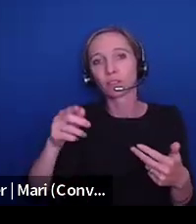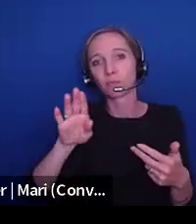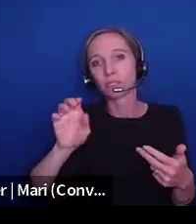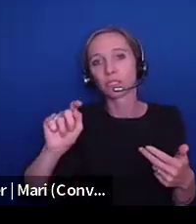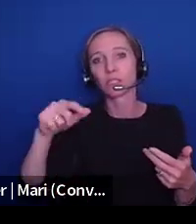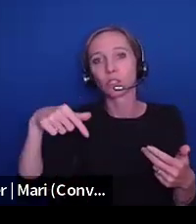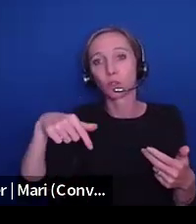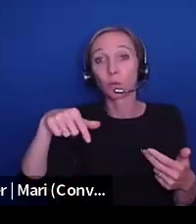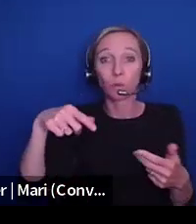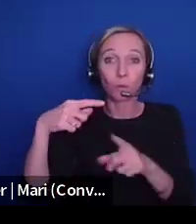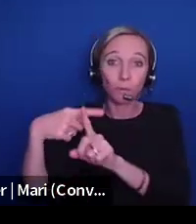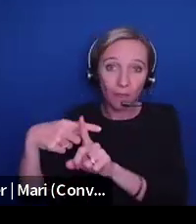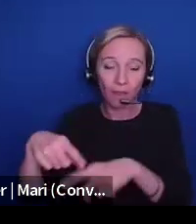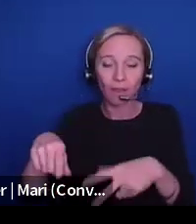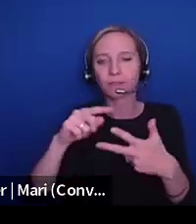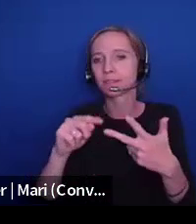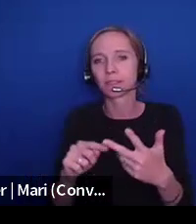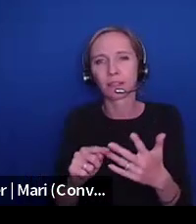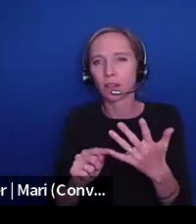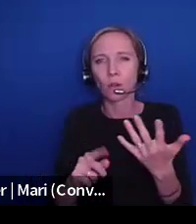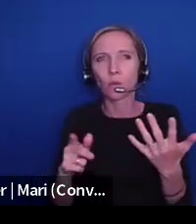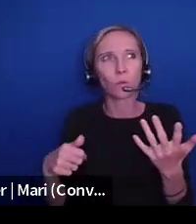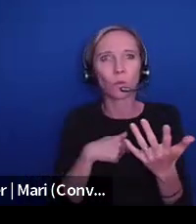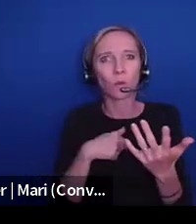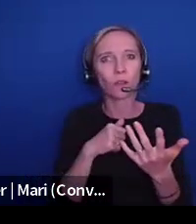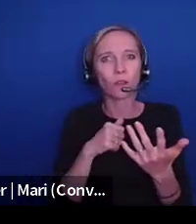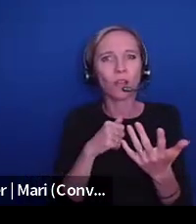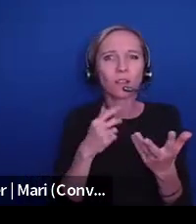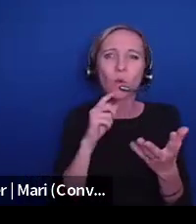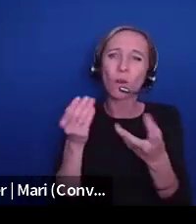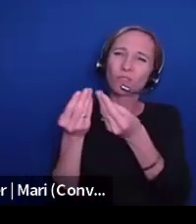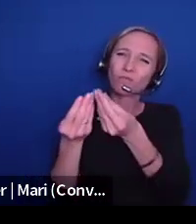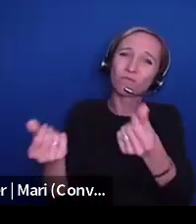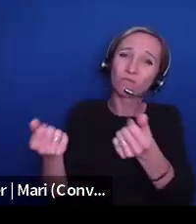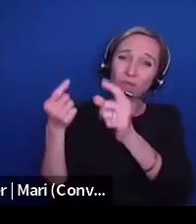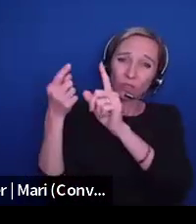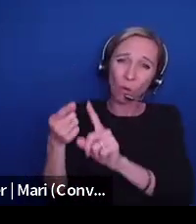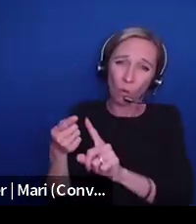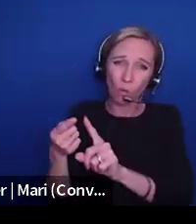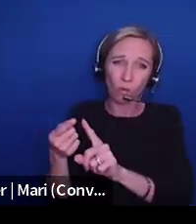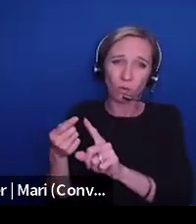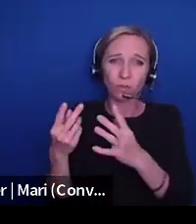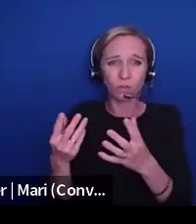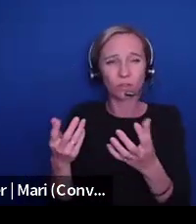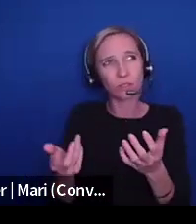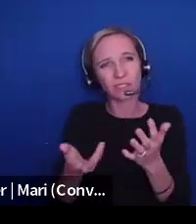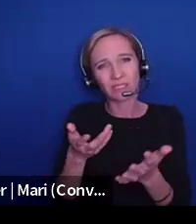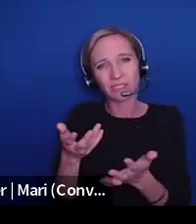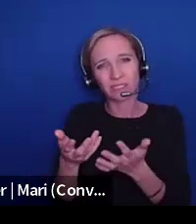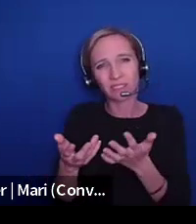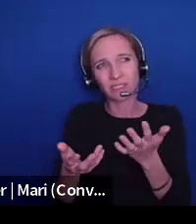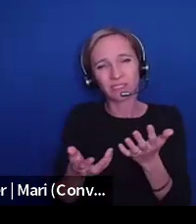plus. So this is not, we don't want to dilute the goals of this group by, so it's good